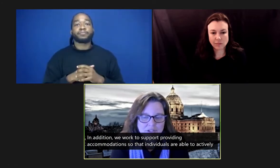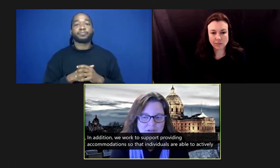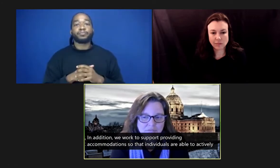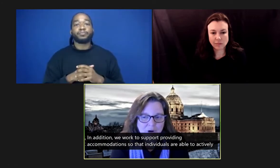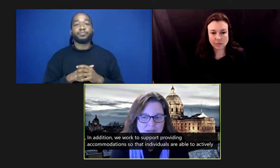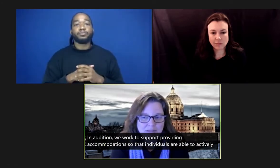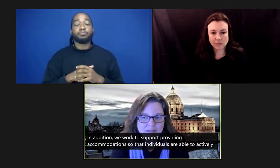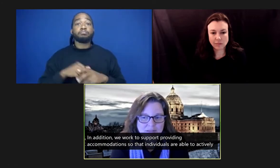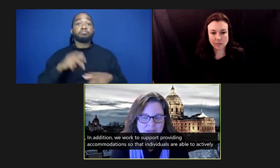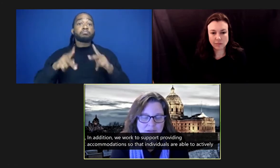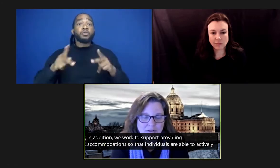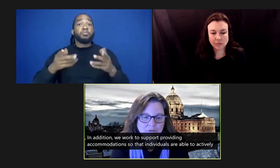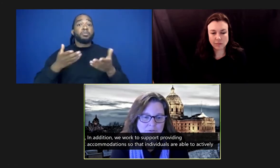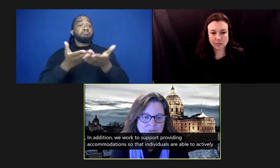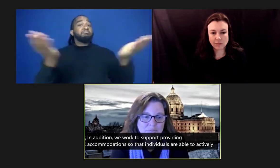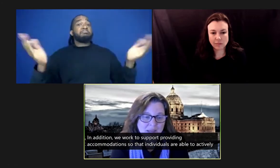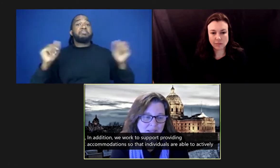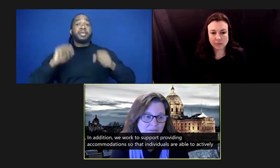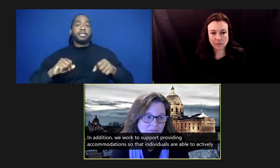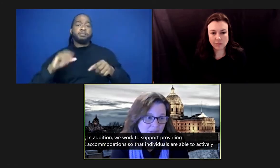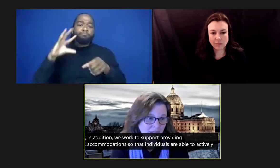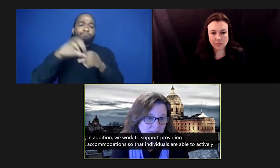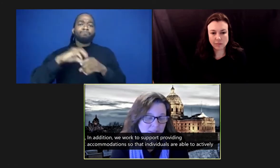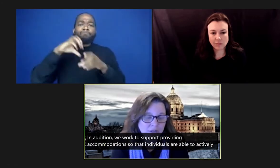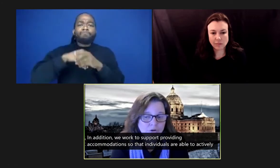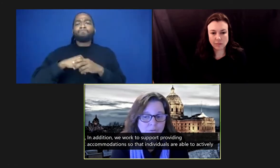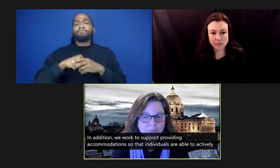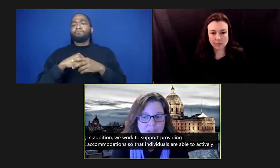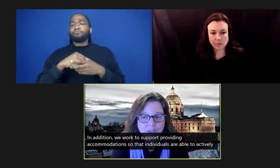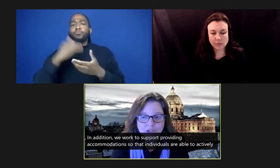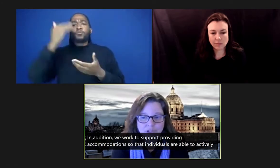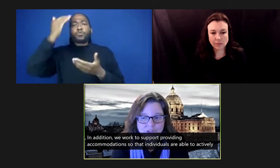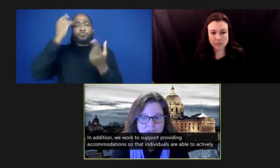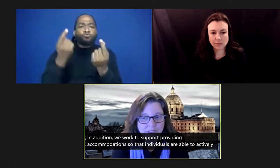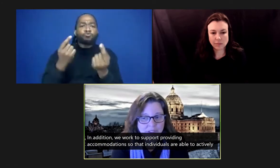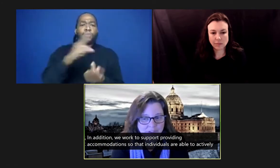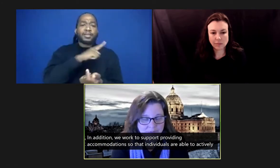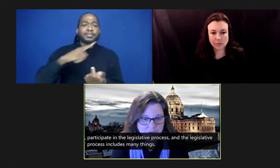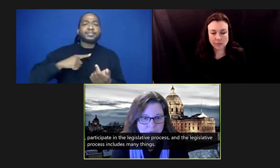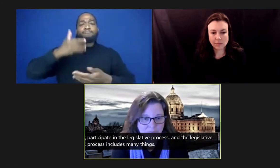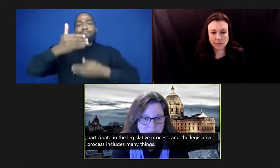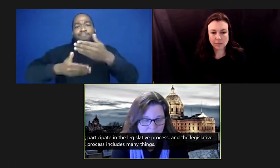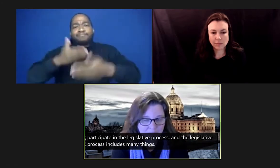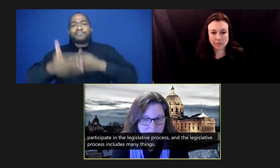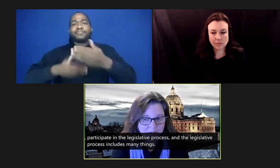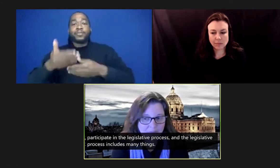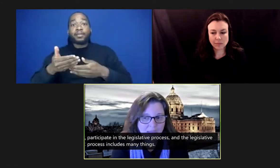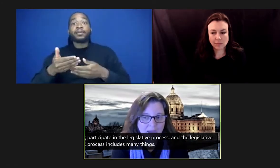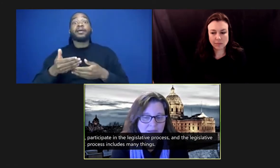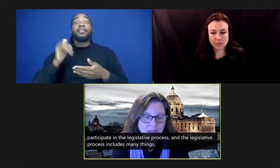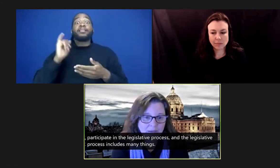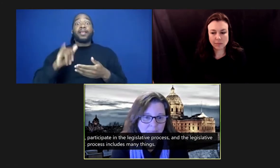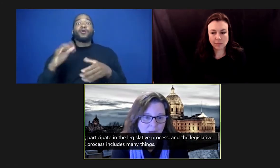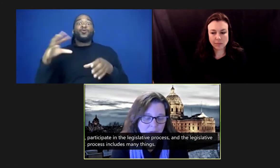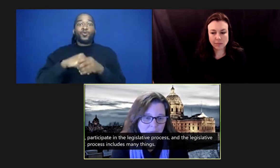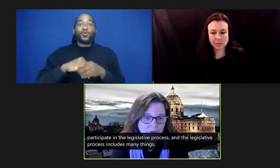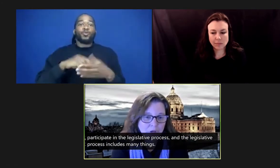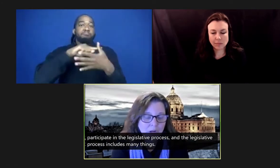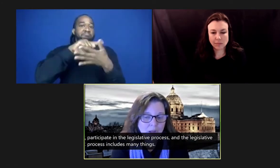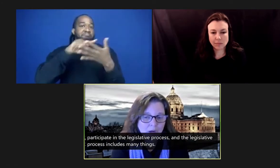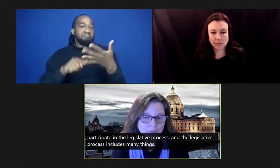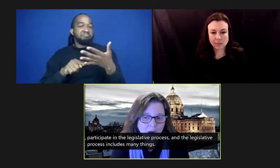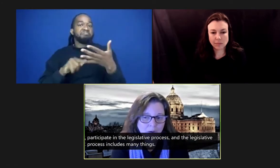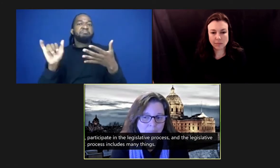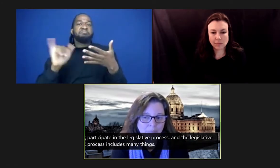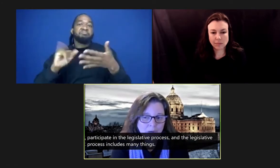the legislative process includes many things. It could be just an individual meeting that a